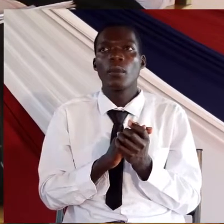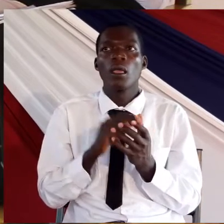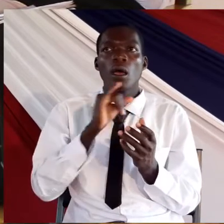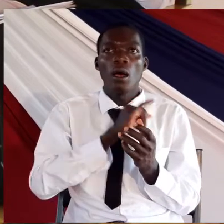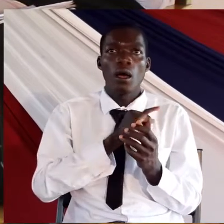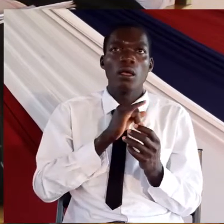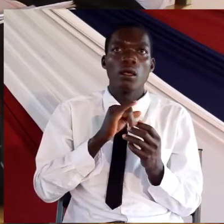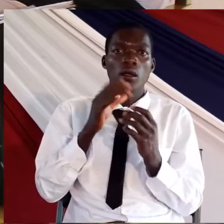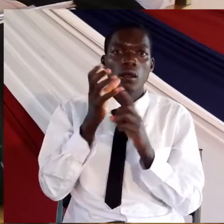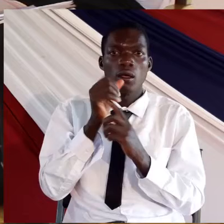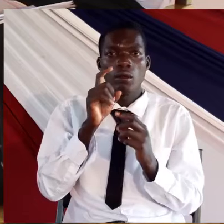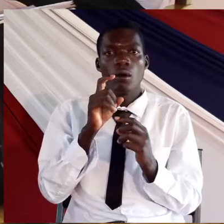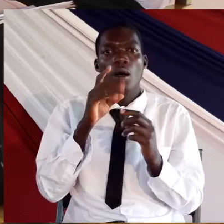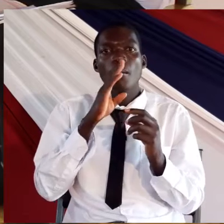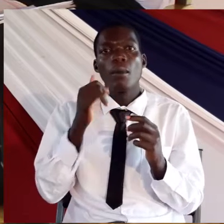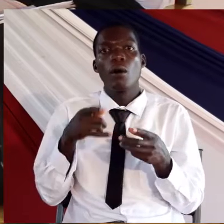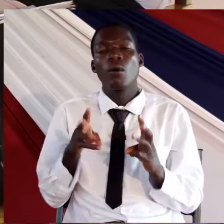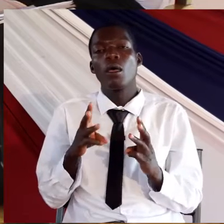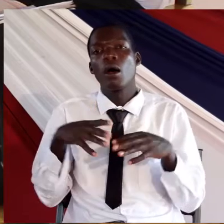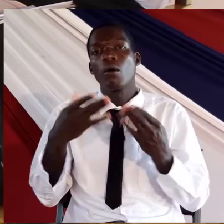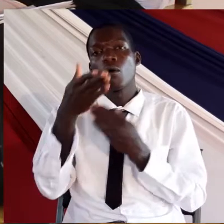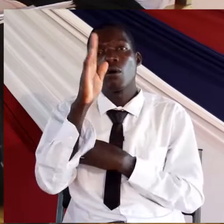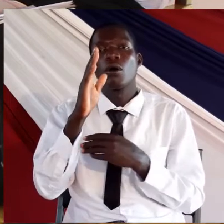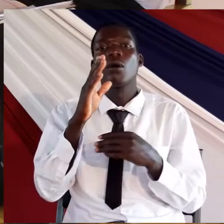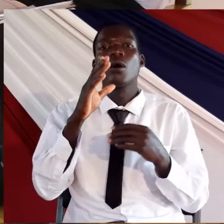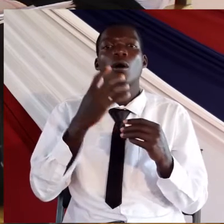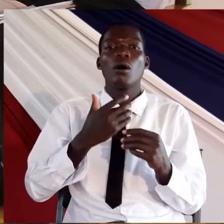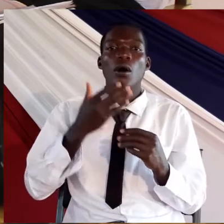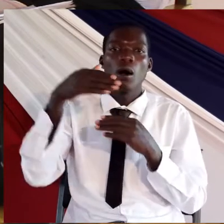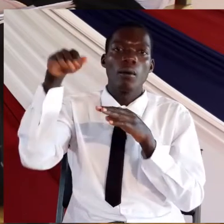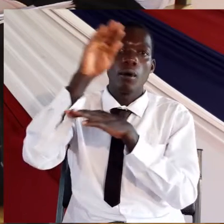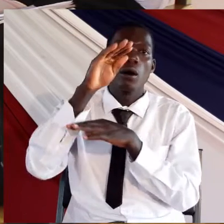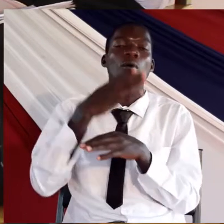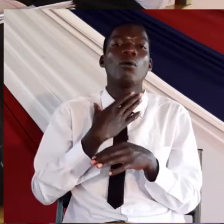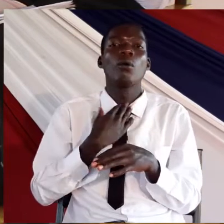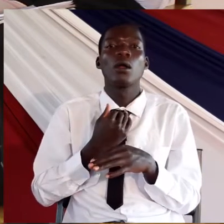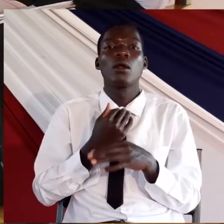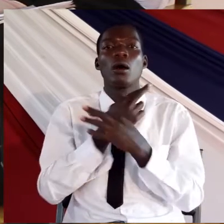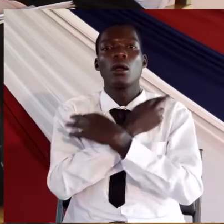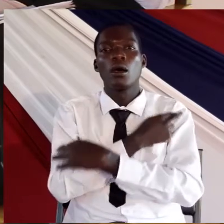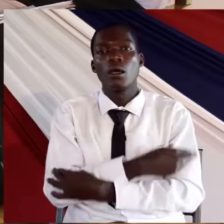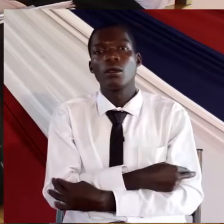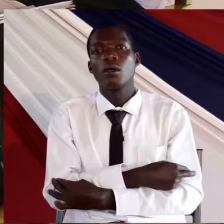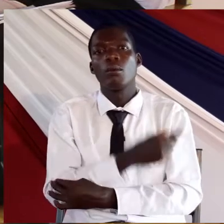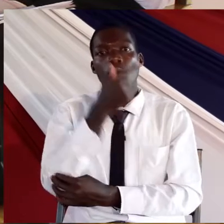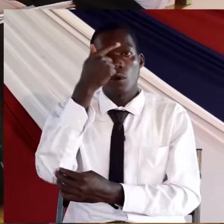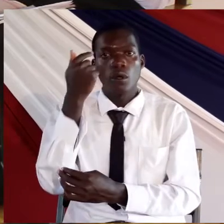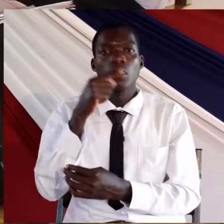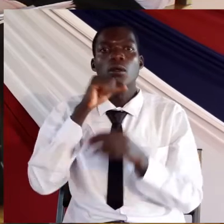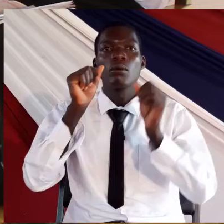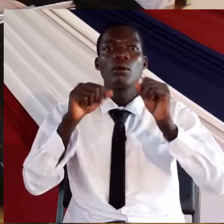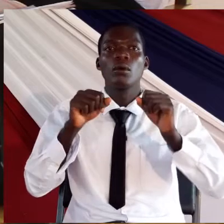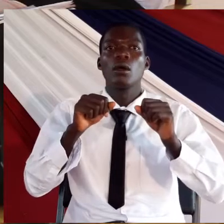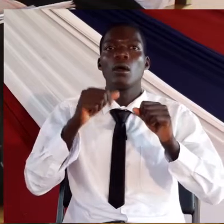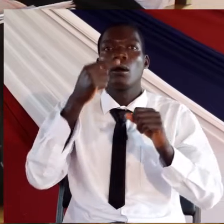But by the way, why would a God who is all-powerful uh-huh. want to have rest? Mm-hmm. Is it because he was tired?